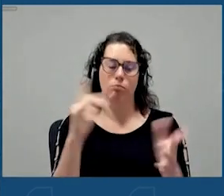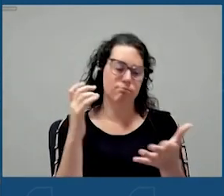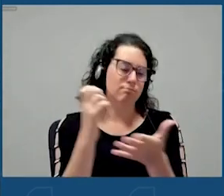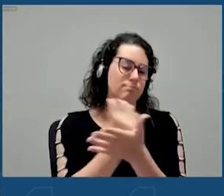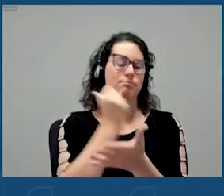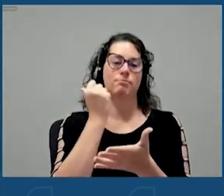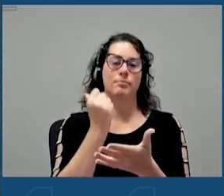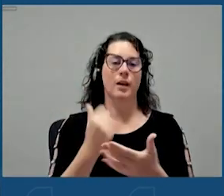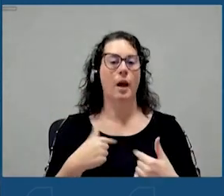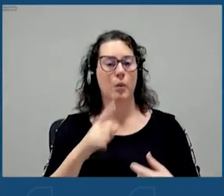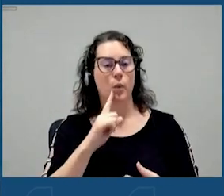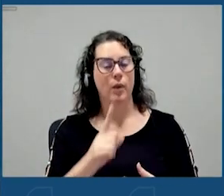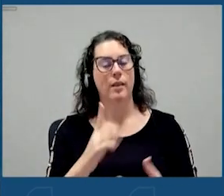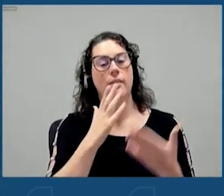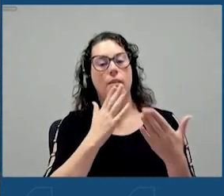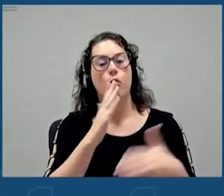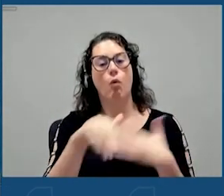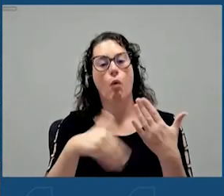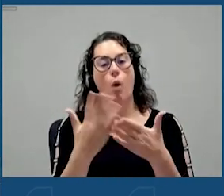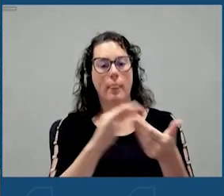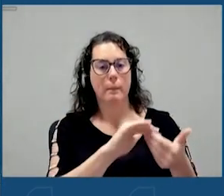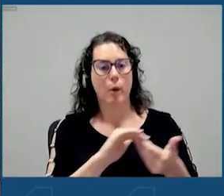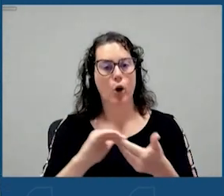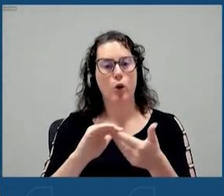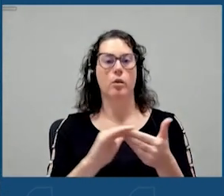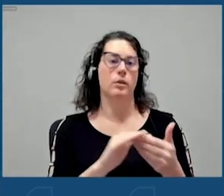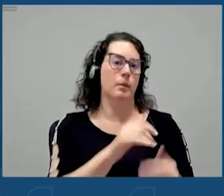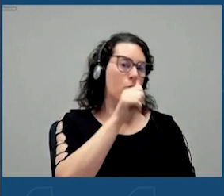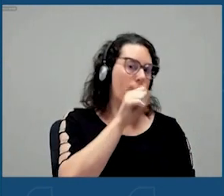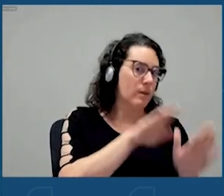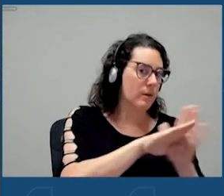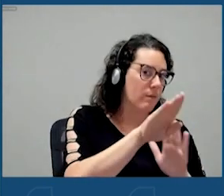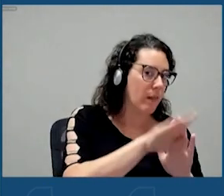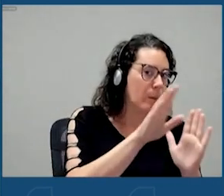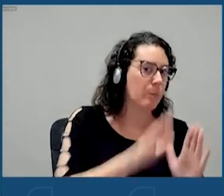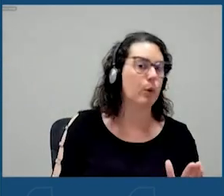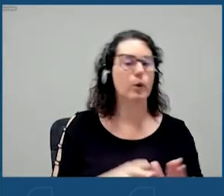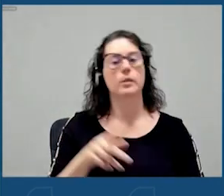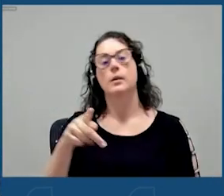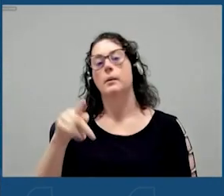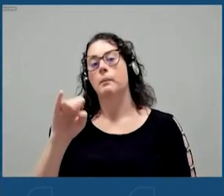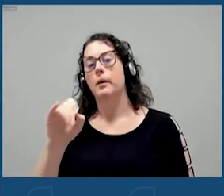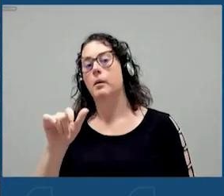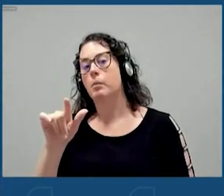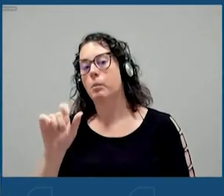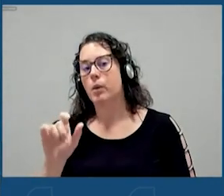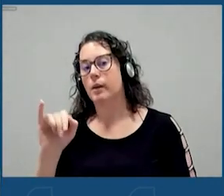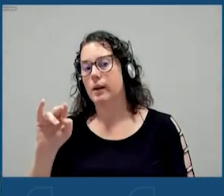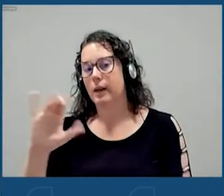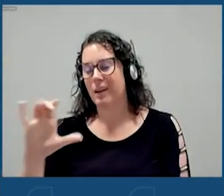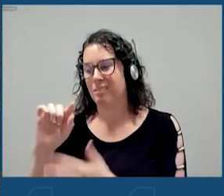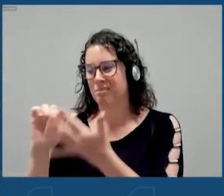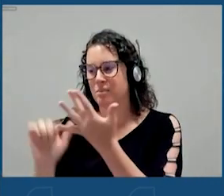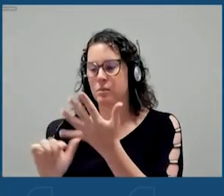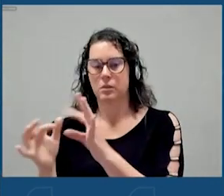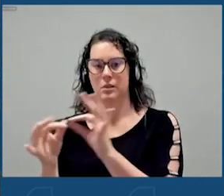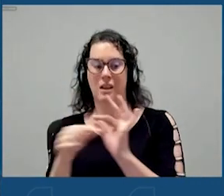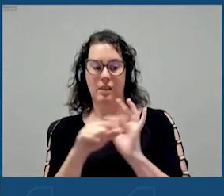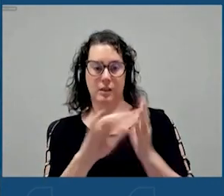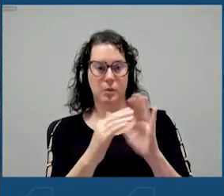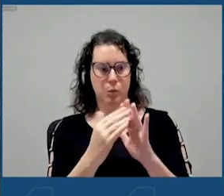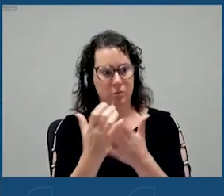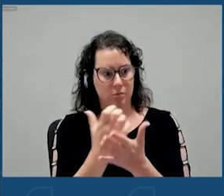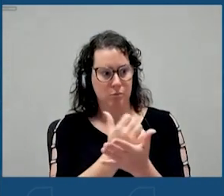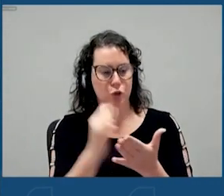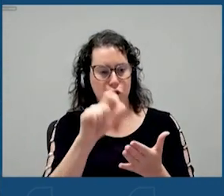so grateful of all the partners, the private developers, People, Inc., and others for saying, this community deserves to have life again.